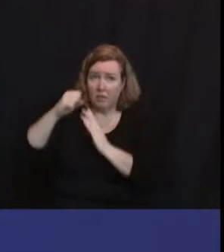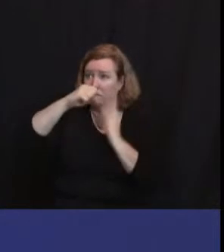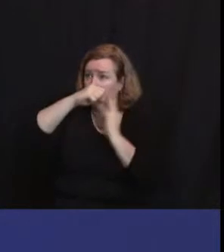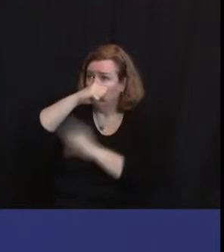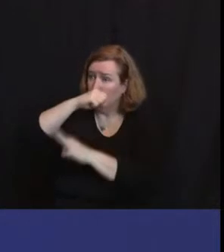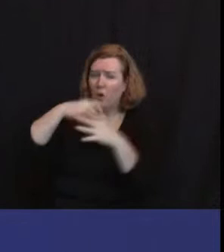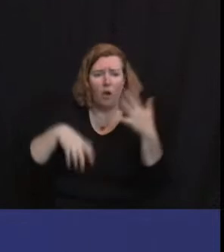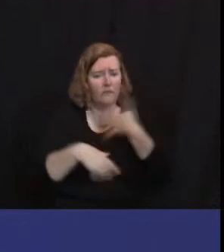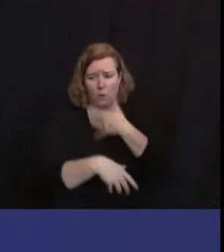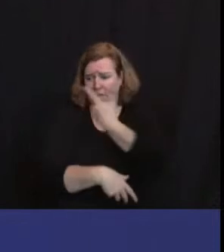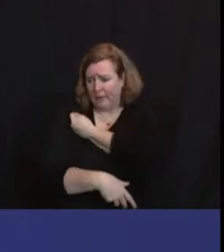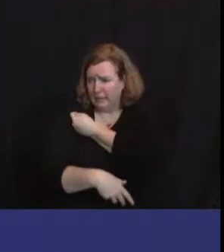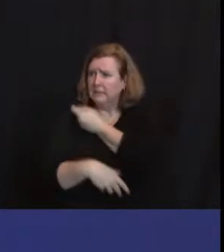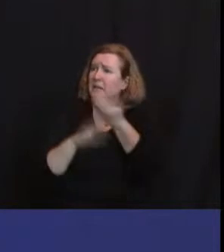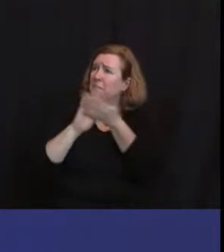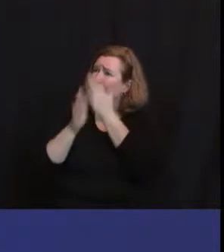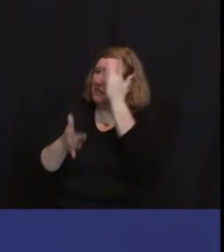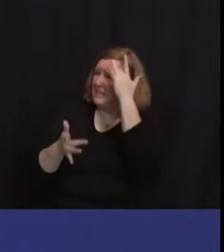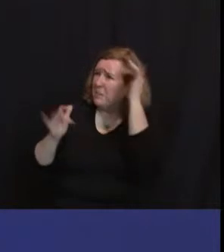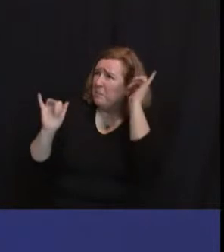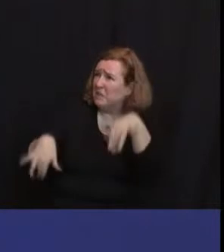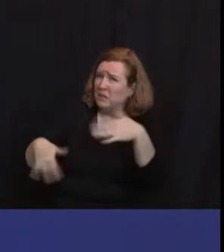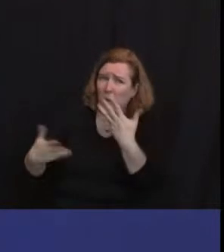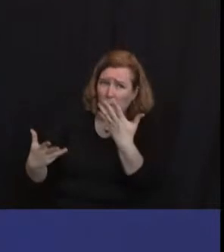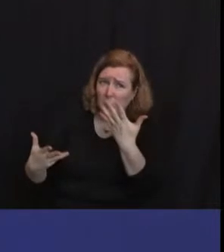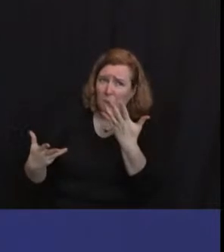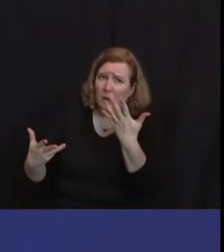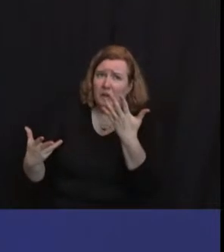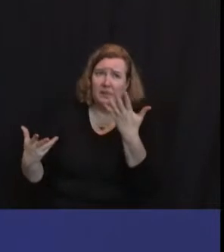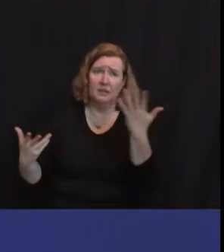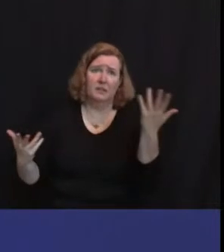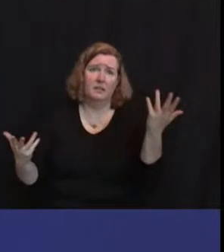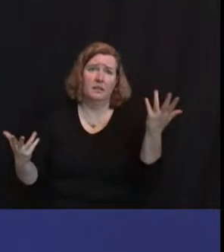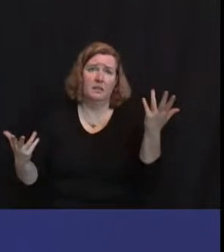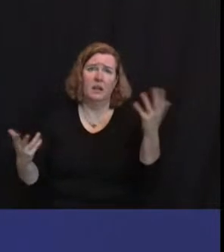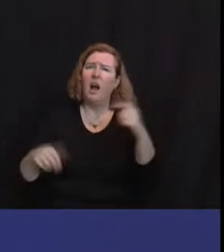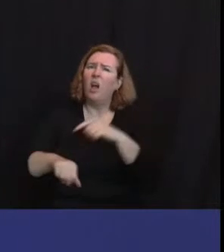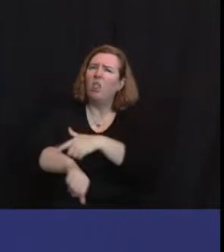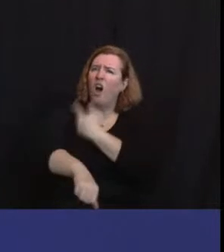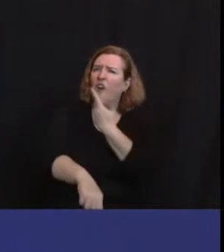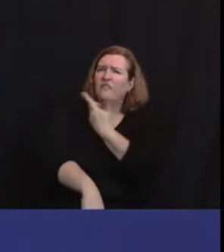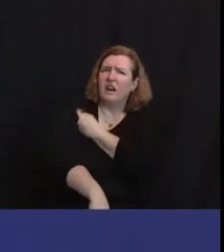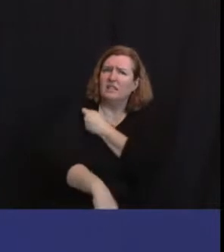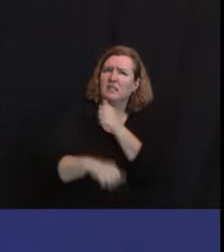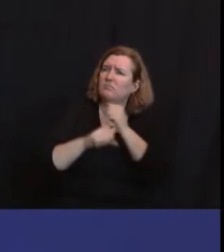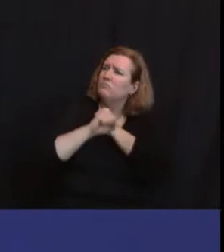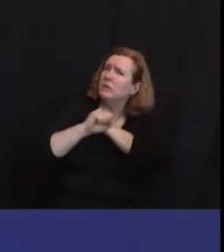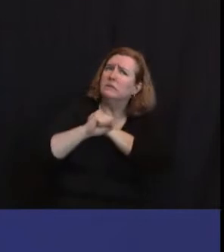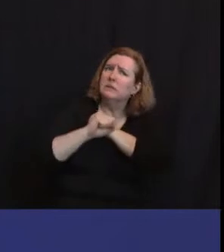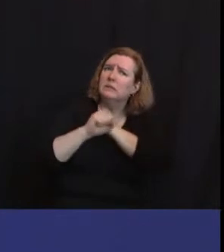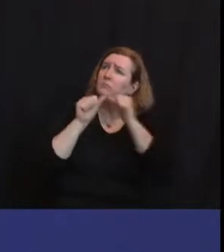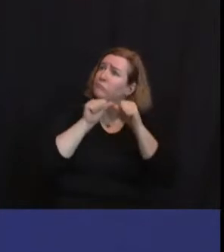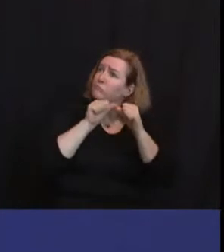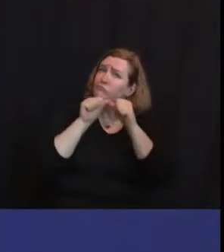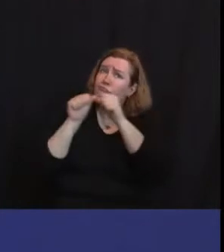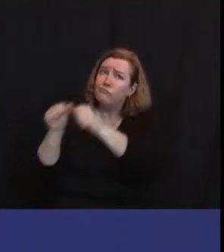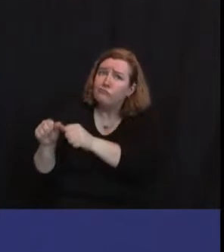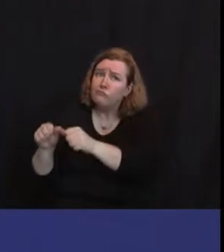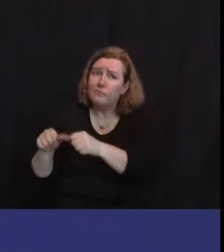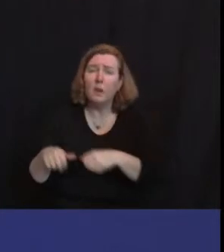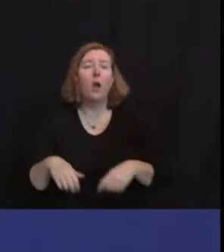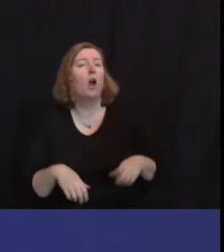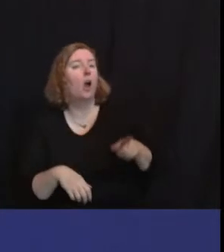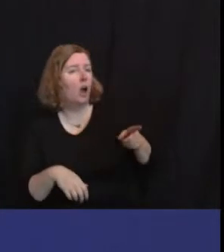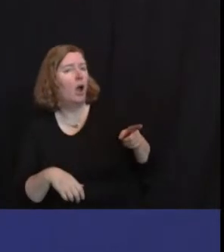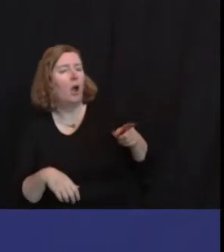more sense of how long the protection may be from the vaccine? Thank you. Okay, so let me, I'll give a